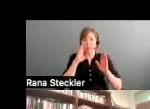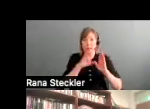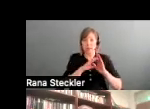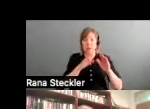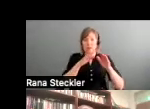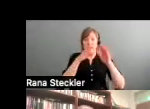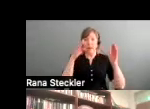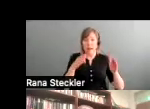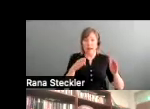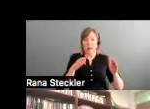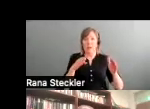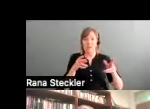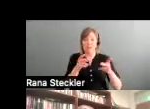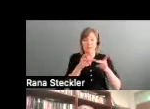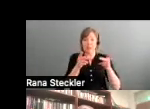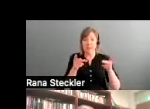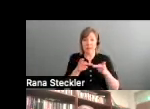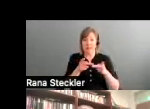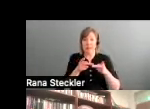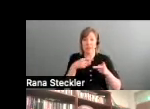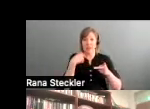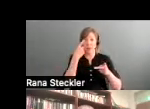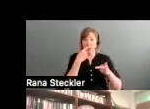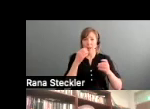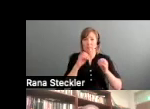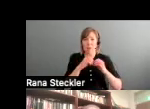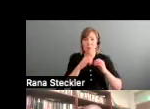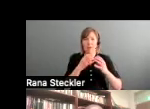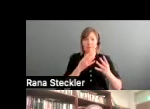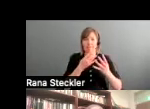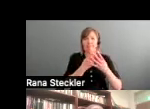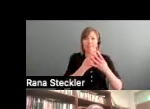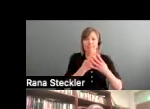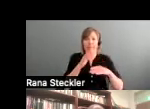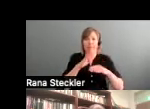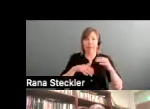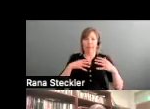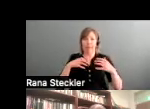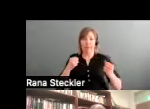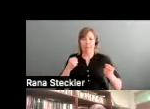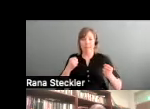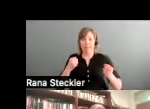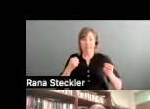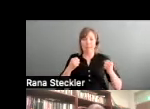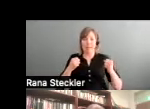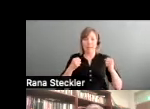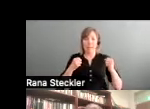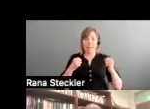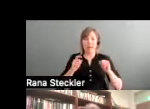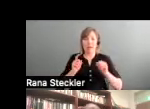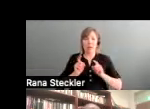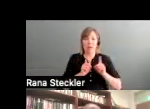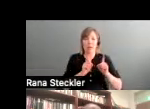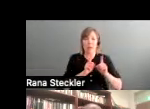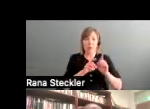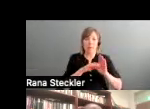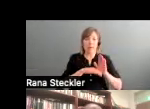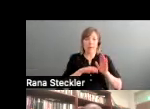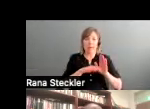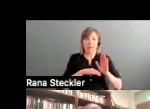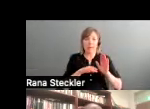housed in a space that is clearly more carceral than curative, and they're also